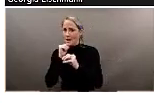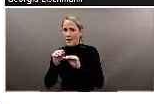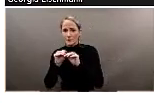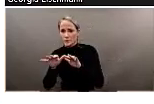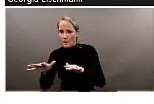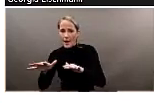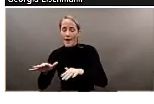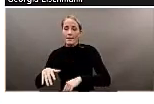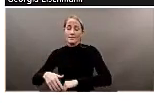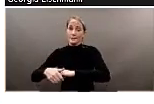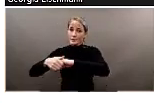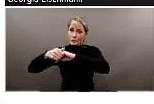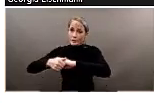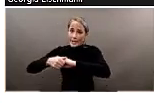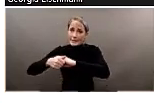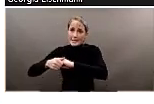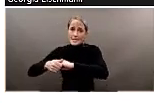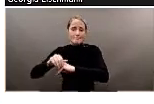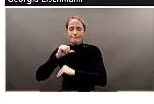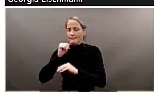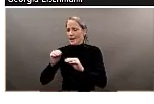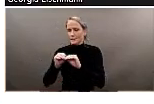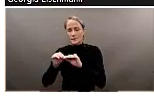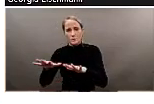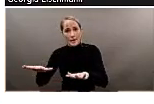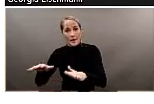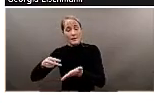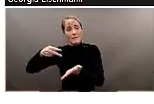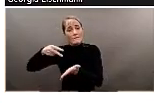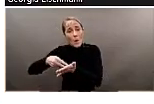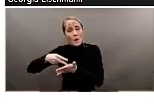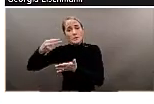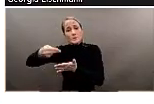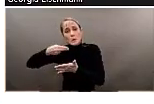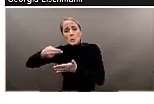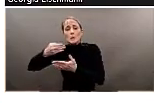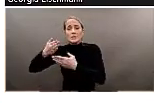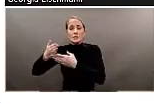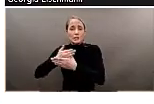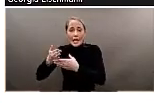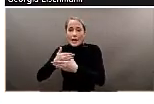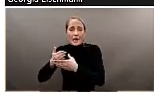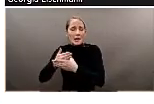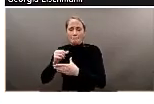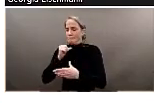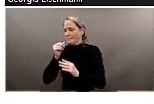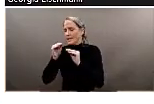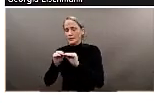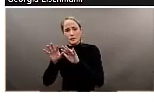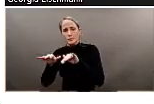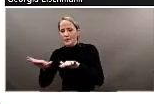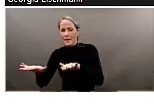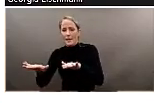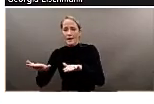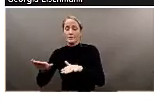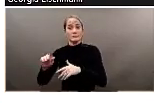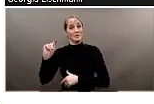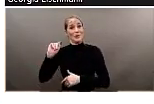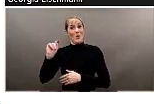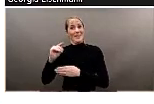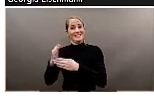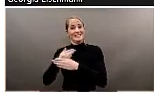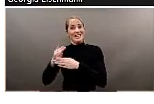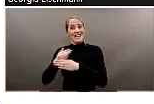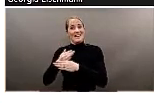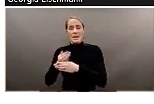not spread if these pictures are all, by eating or sharing utensils. It's not spread in the bathroom, right? By sharing a toilet,